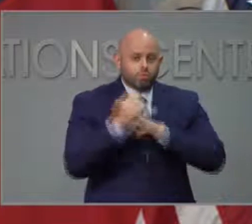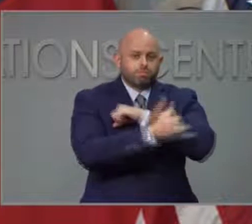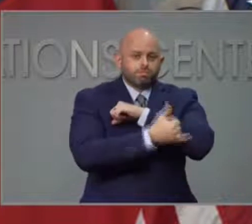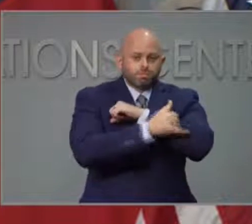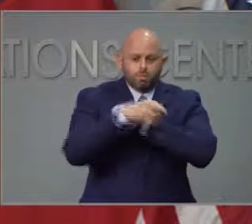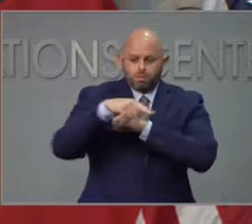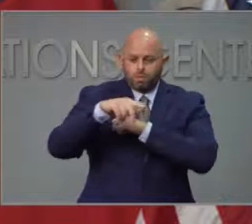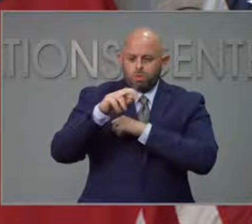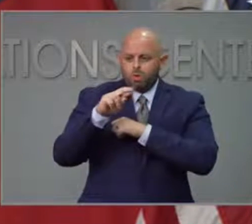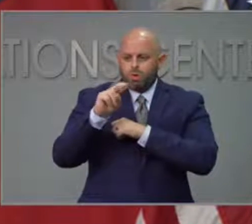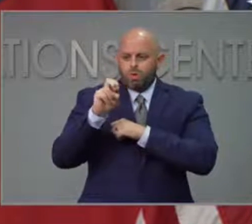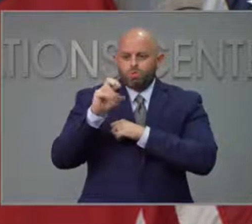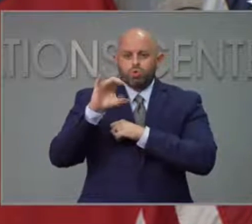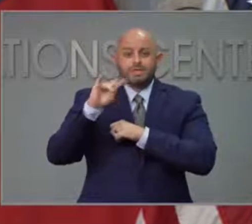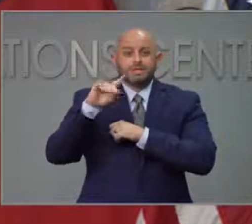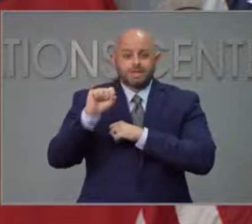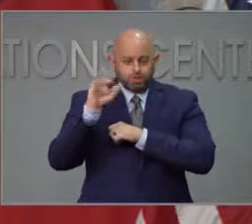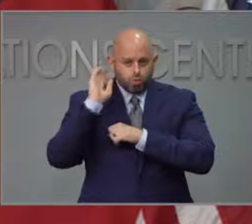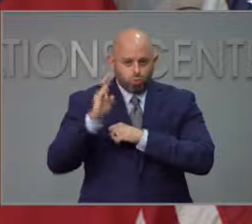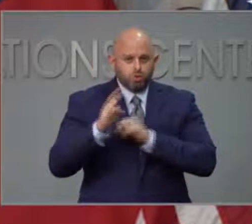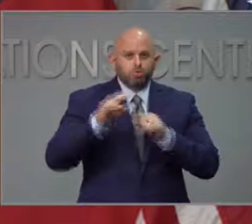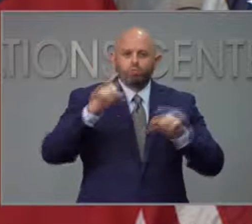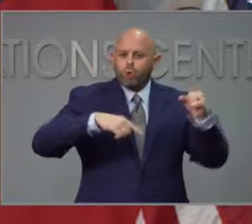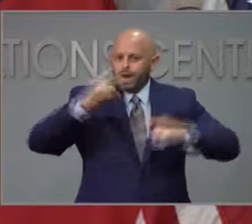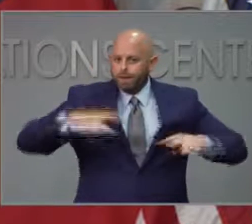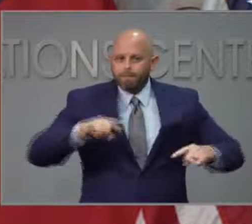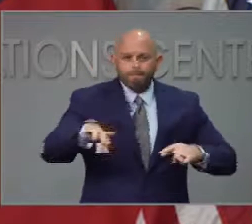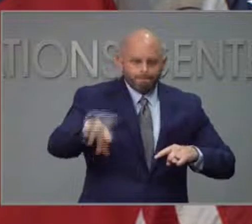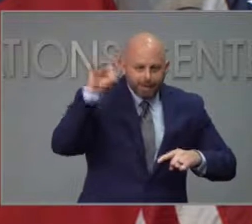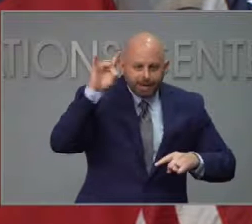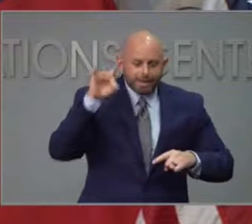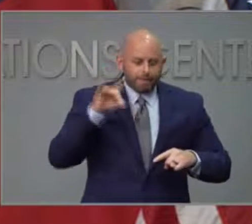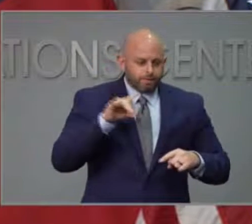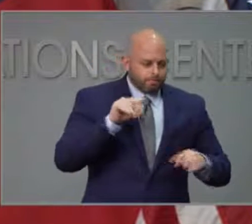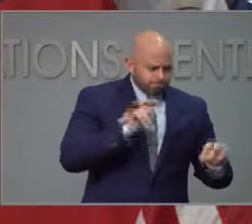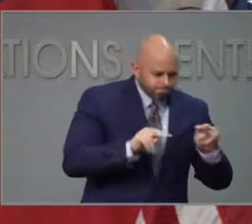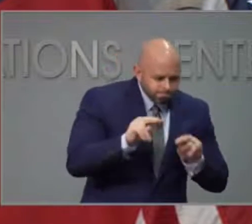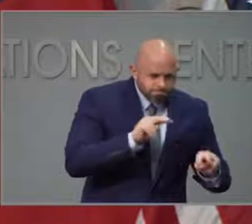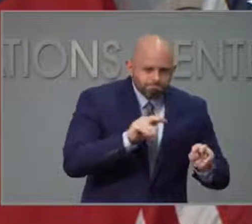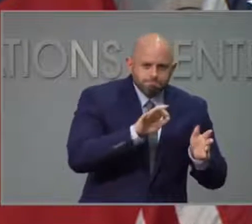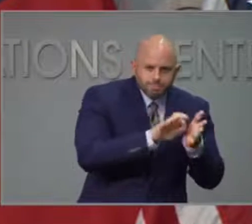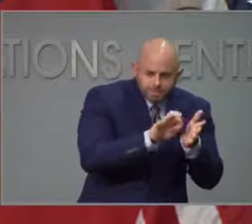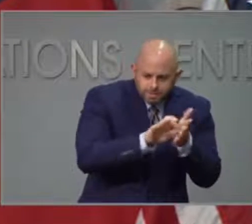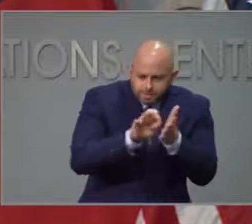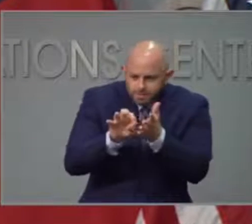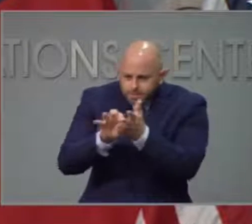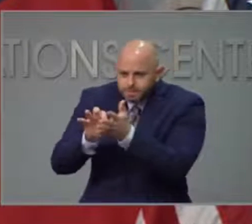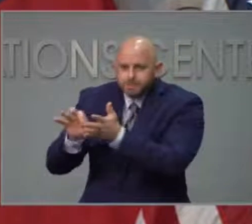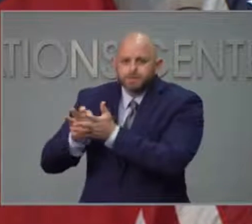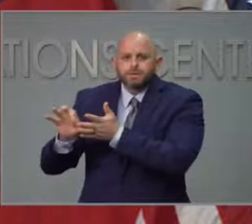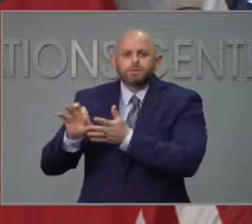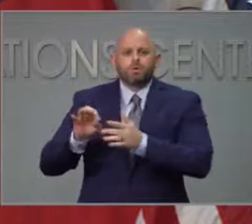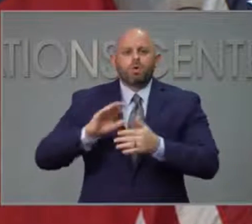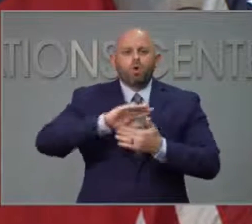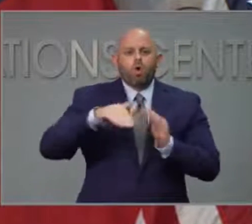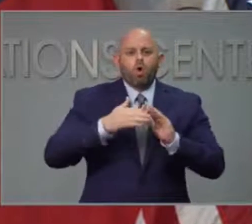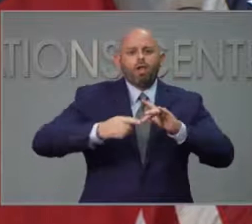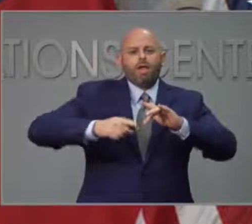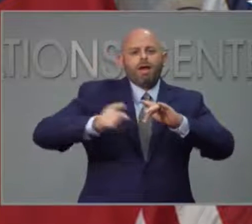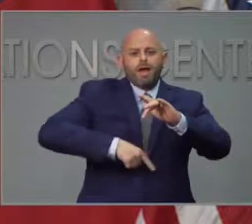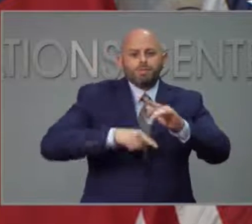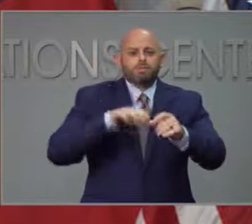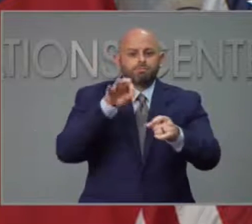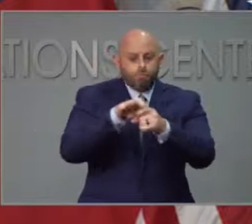provisional ballots. We will also be accepting and counting absentee ballots that were properly postmarked today